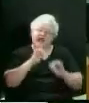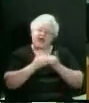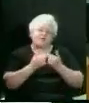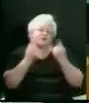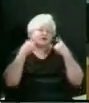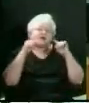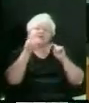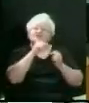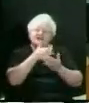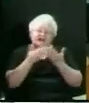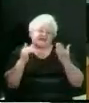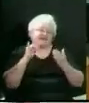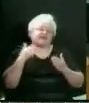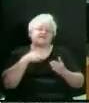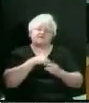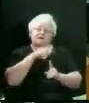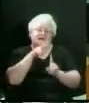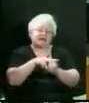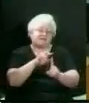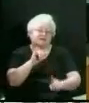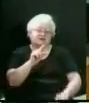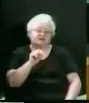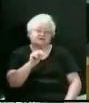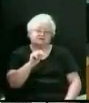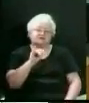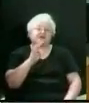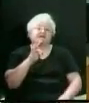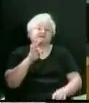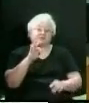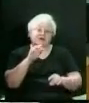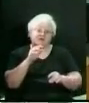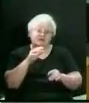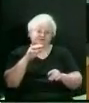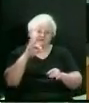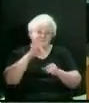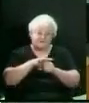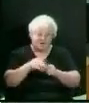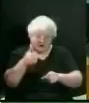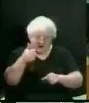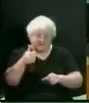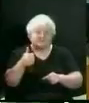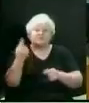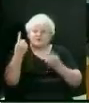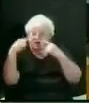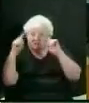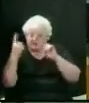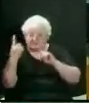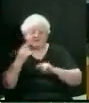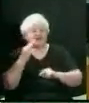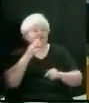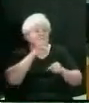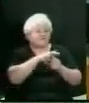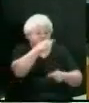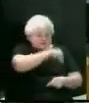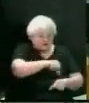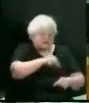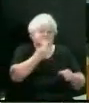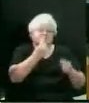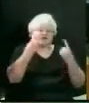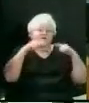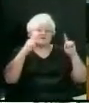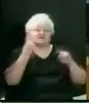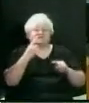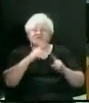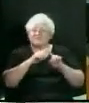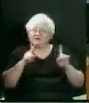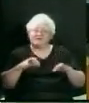by tabling it. If we vote it in, something's accomplished. If we vote it out, something's accomplished. But just to put it off